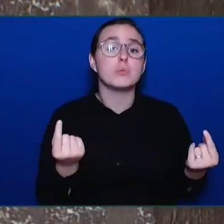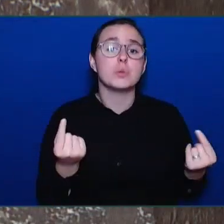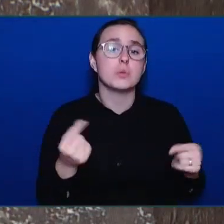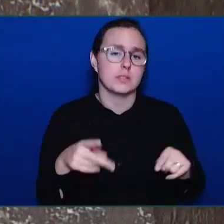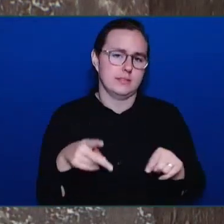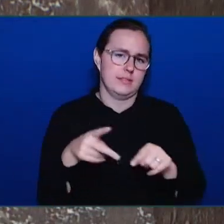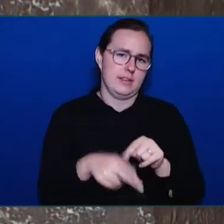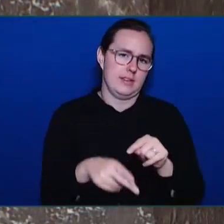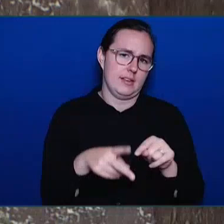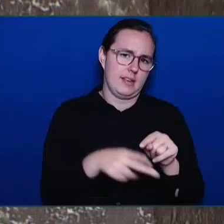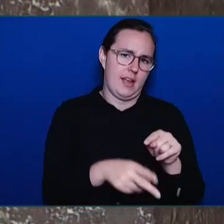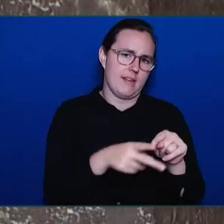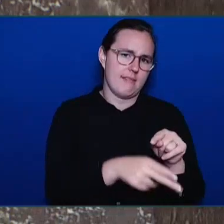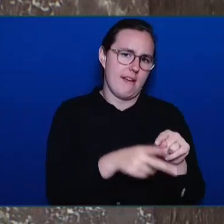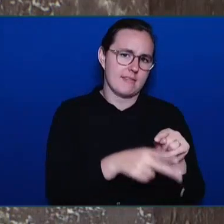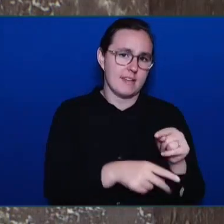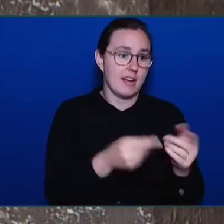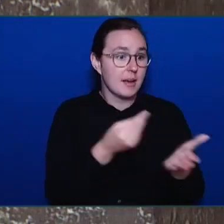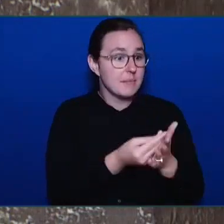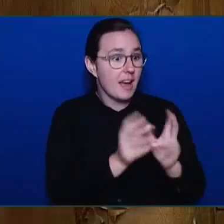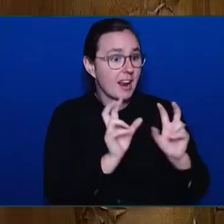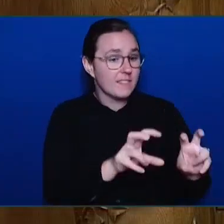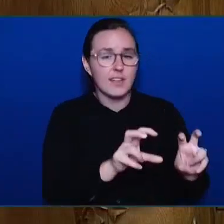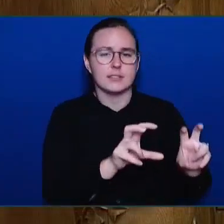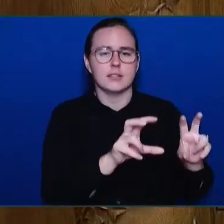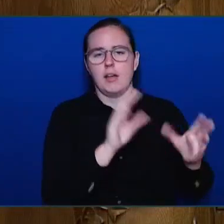Ma'am, thank you, members.